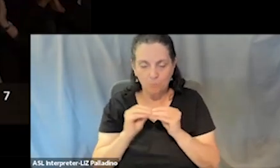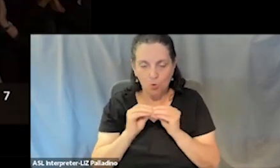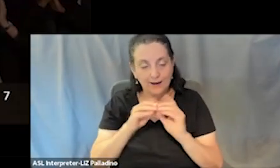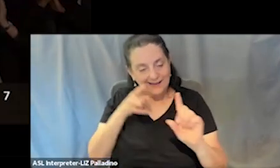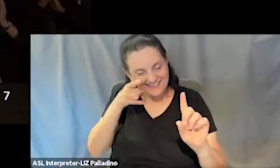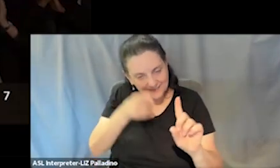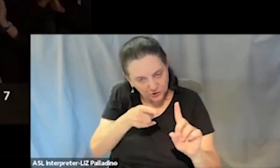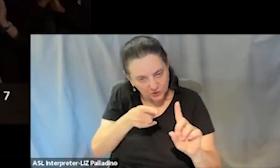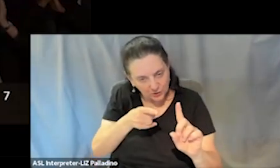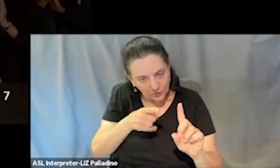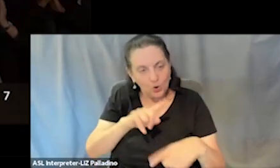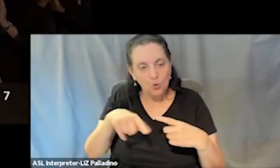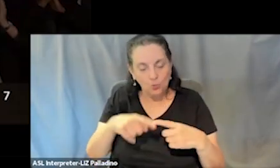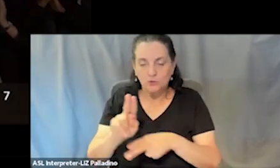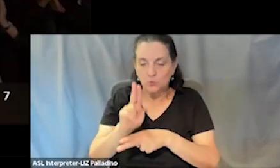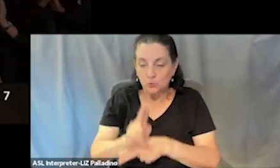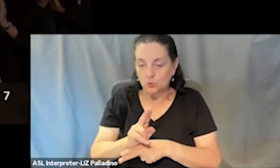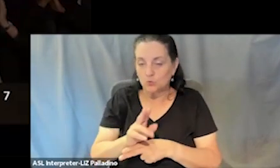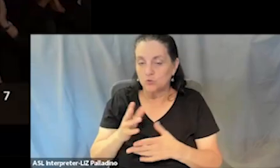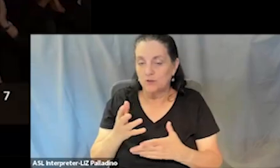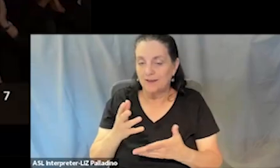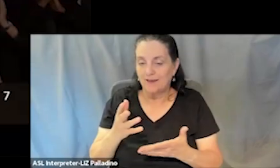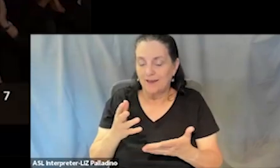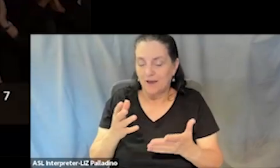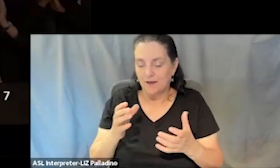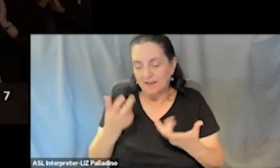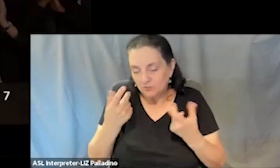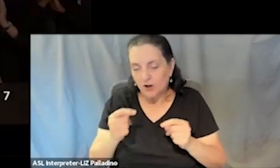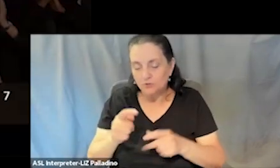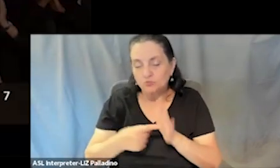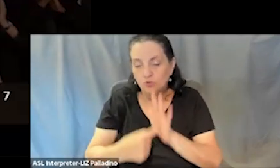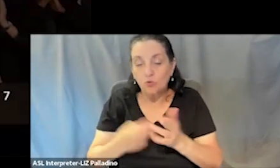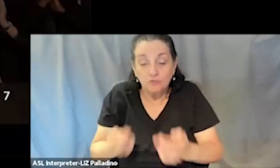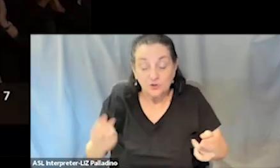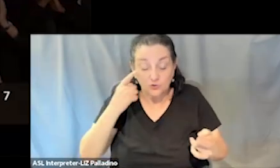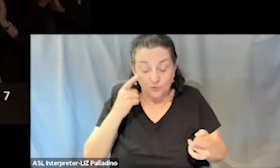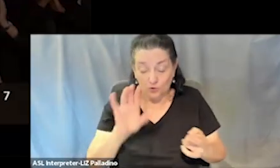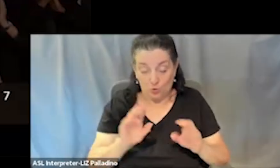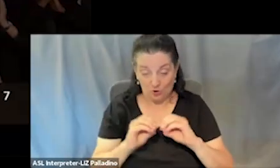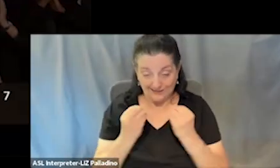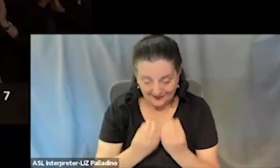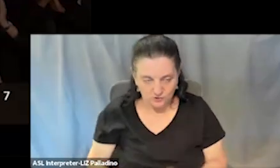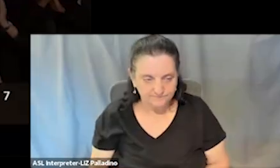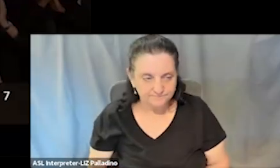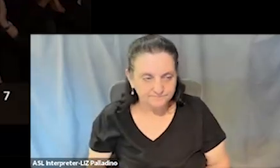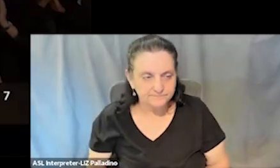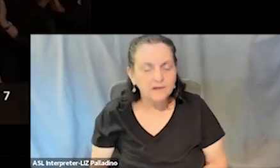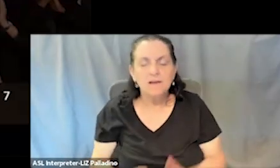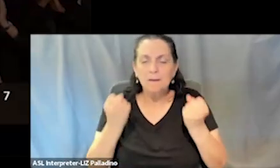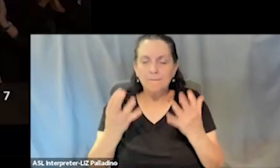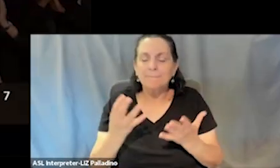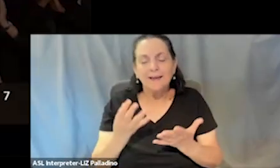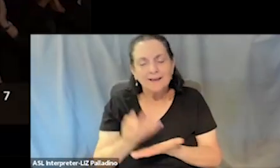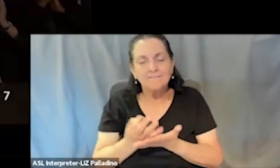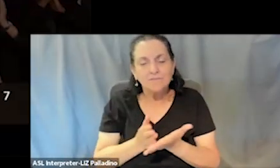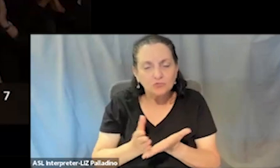are doing it with the goal of raising resources for an organization. So the basic relationship cycle that many fundraisers